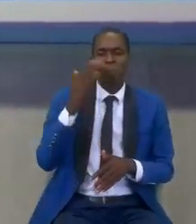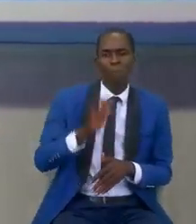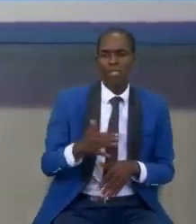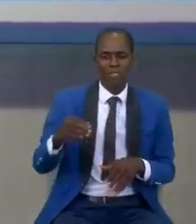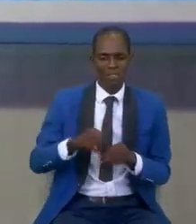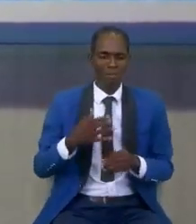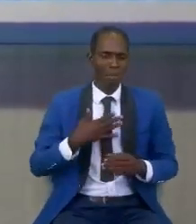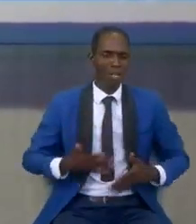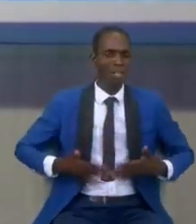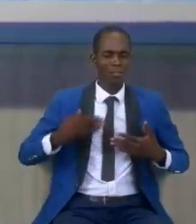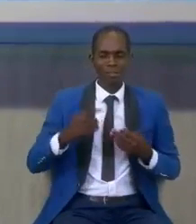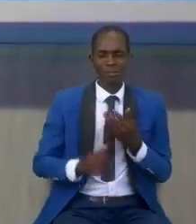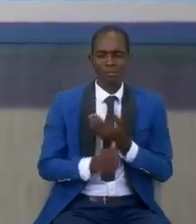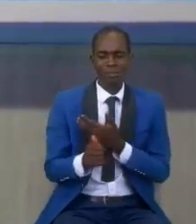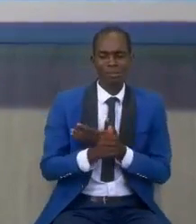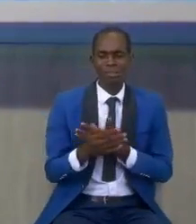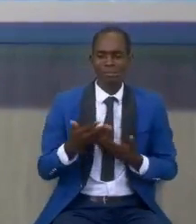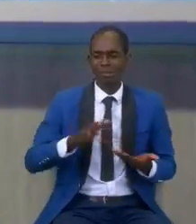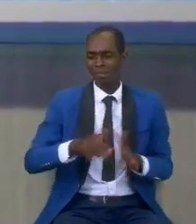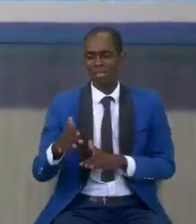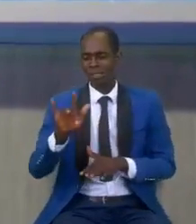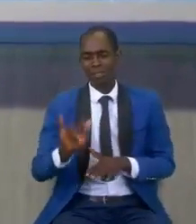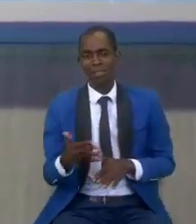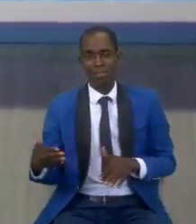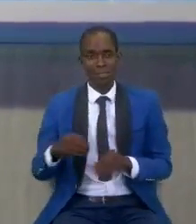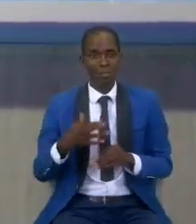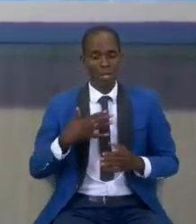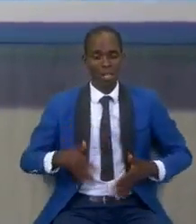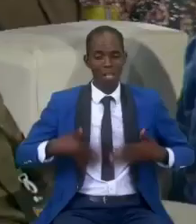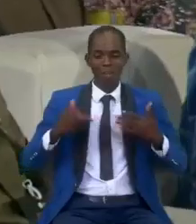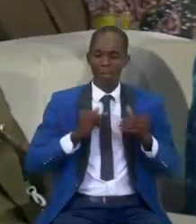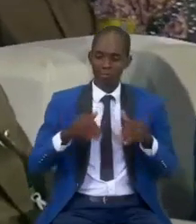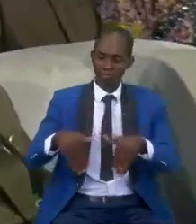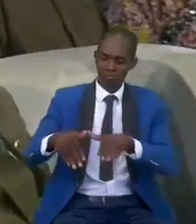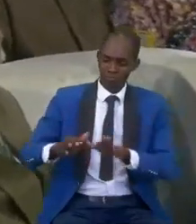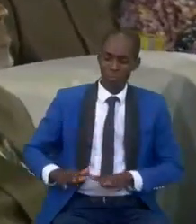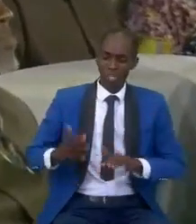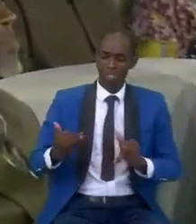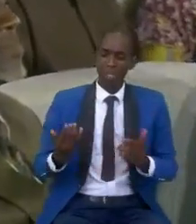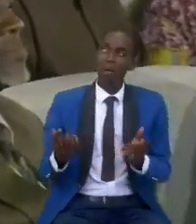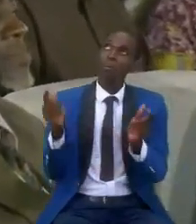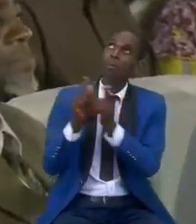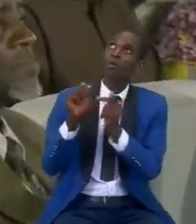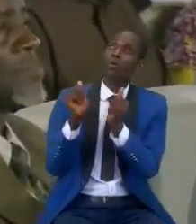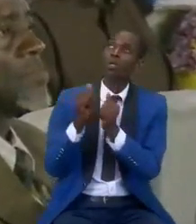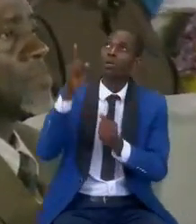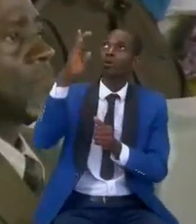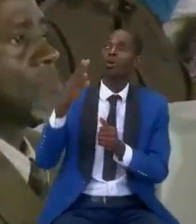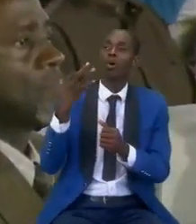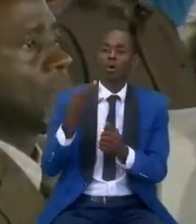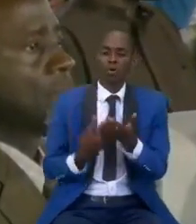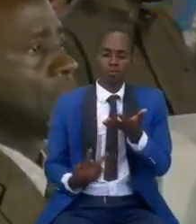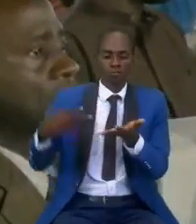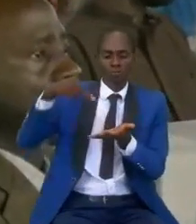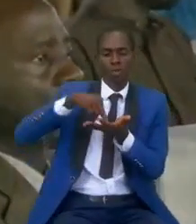come to the God of resurrection that will give me life. He will give you life. And then he will make an everlasting